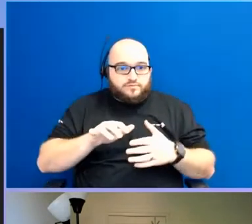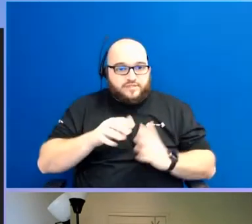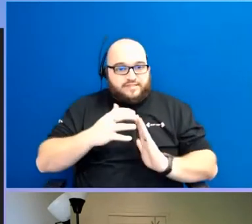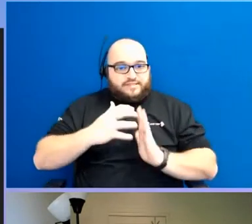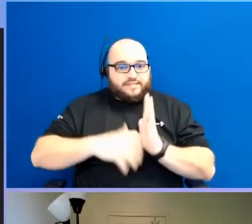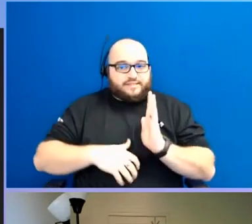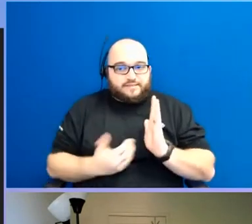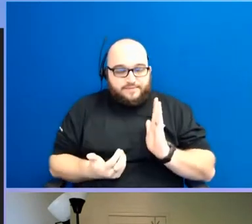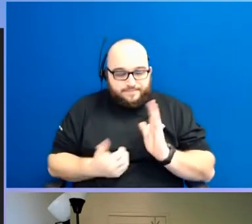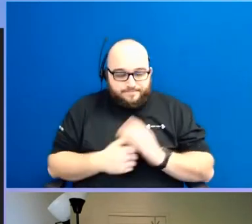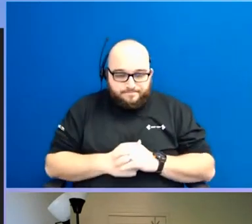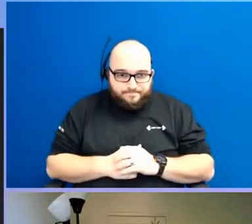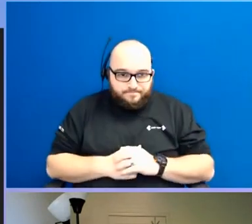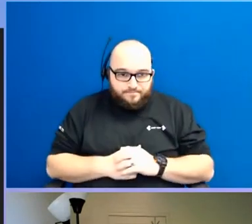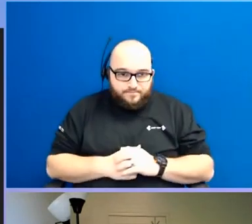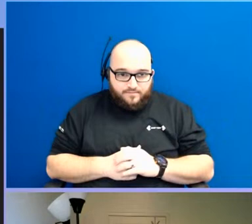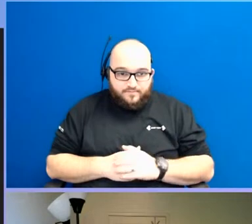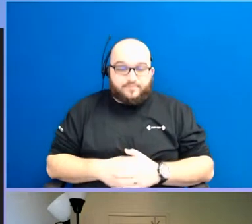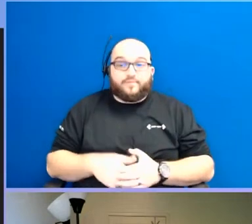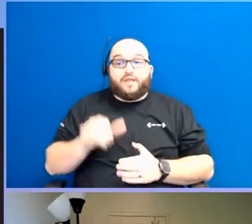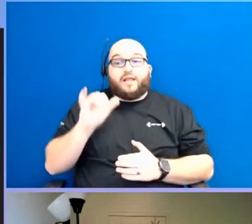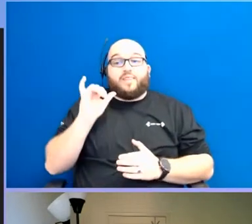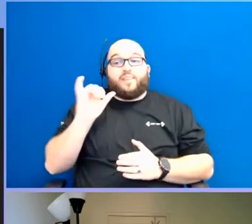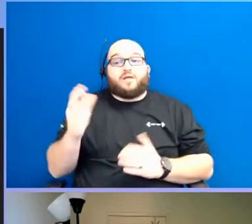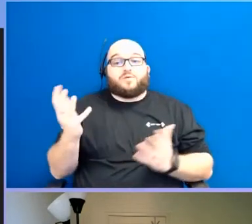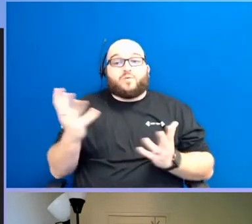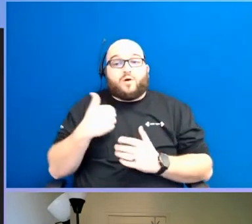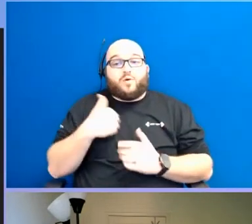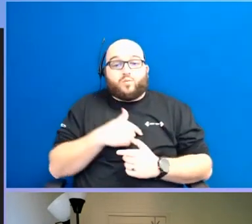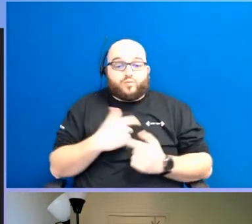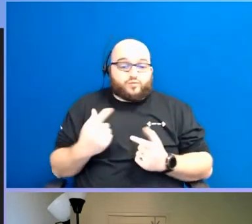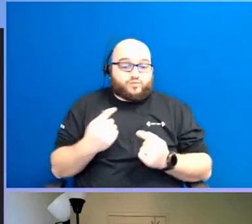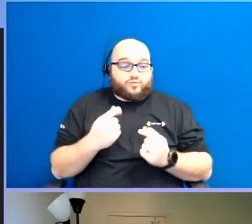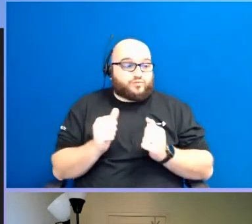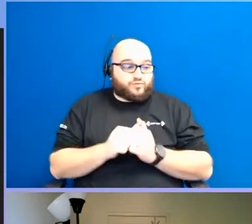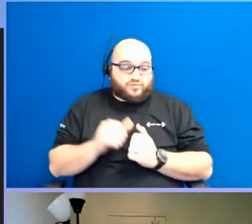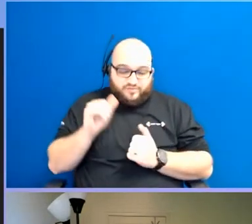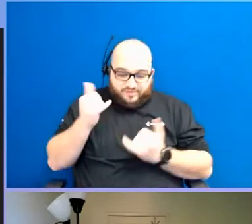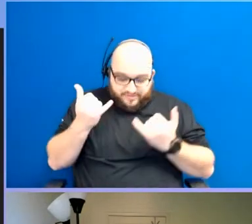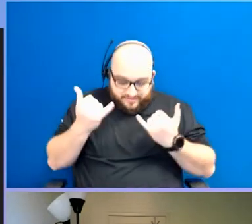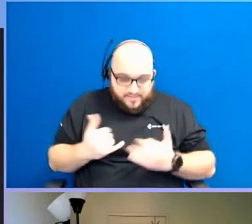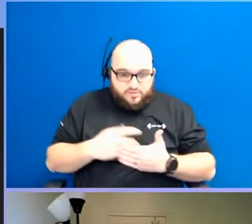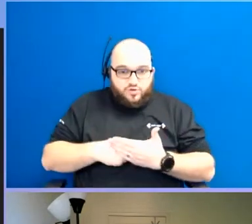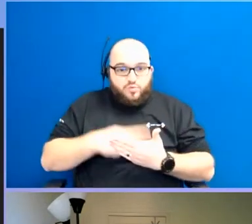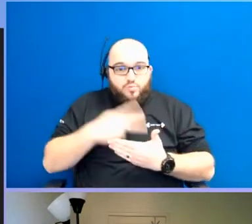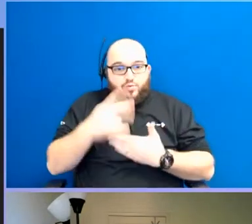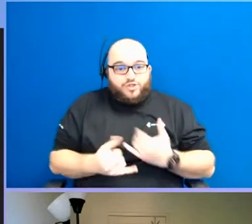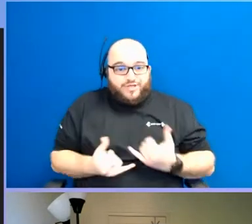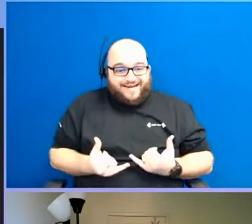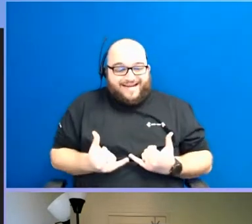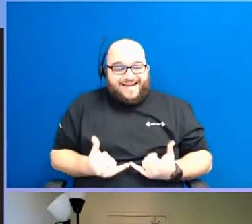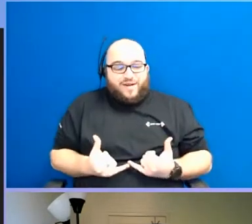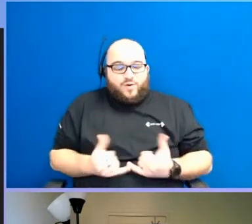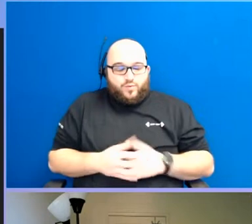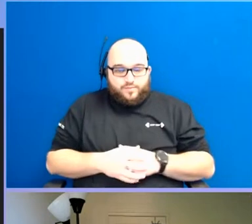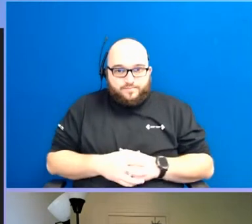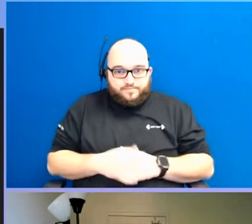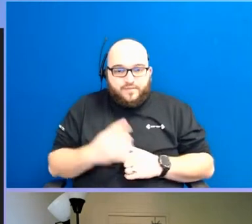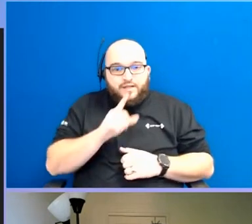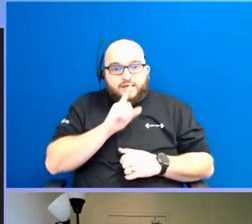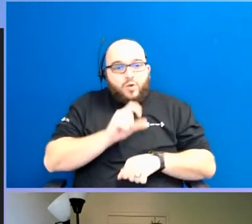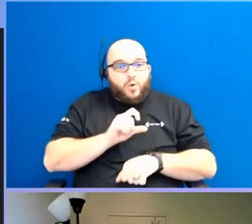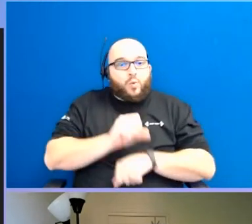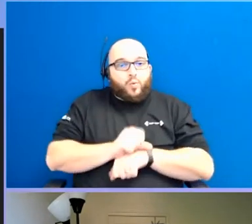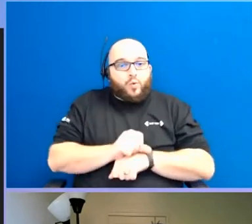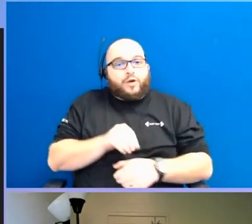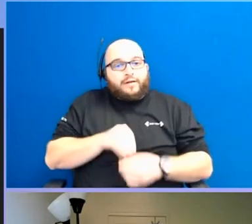And so that is what we're doing with this Firefly alt text project. It's still, as I said, a work in progress, but